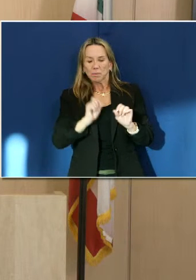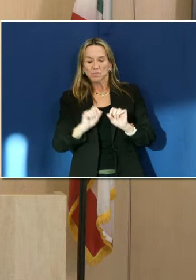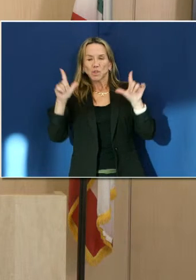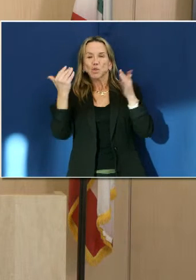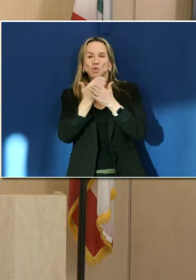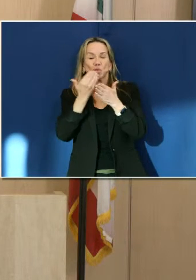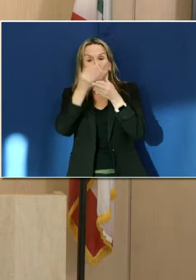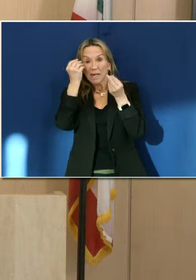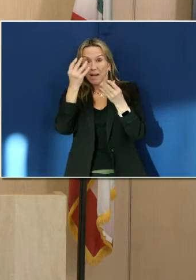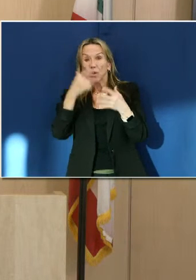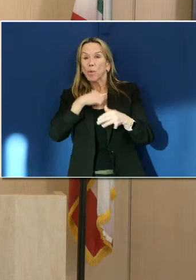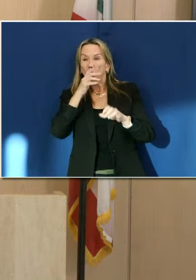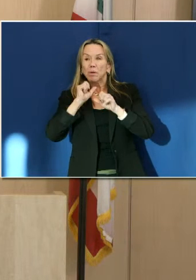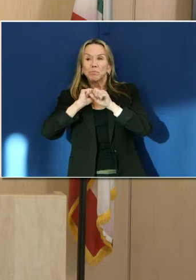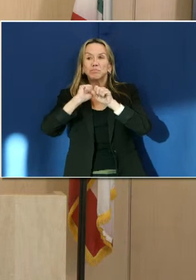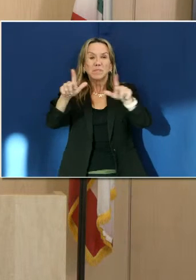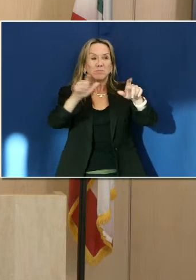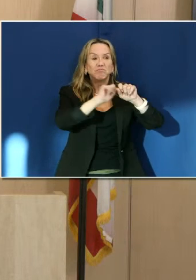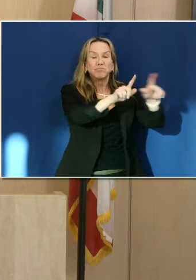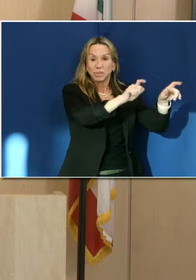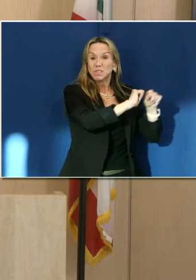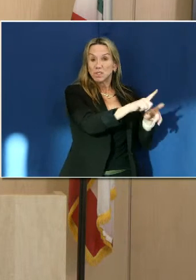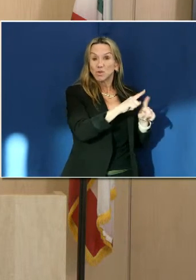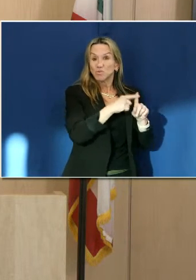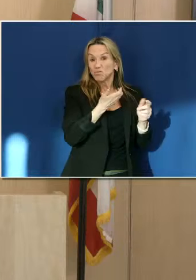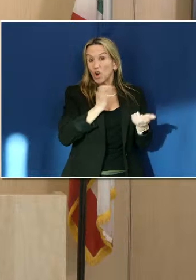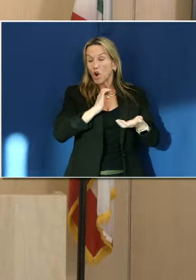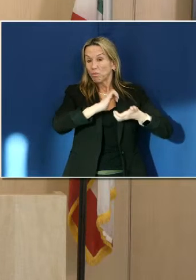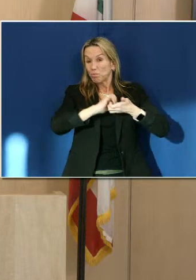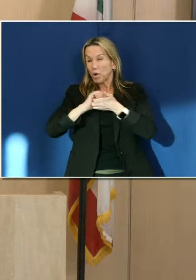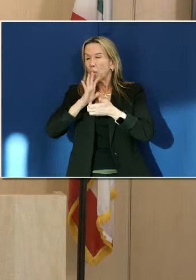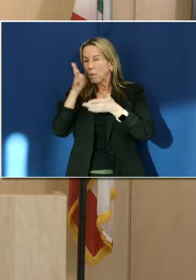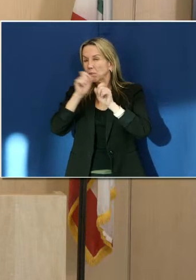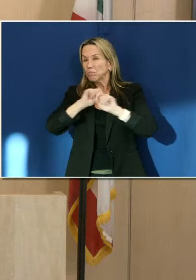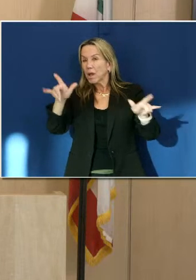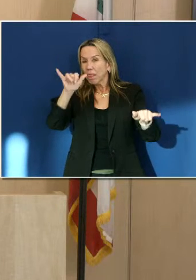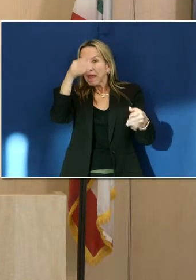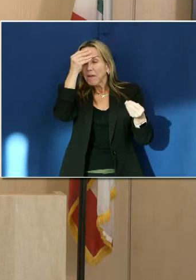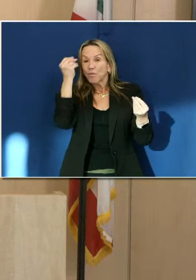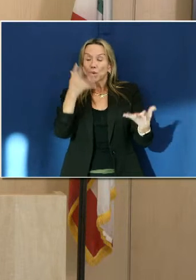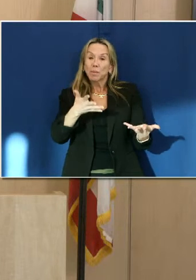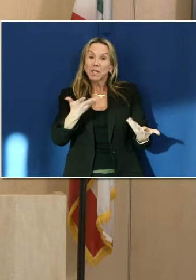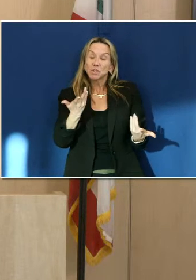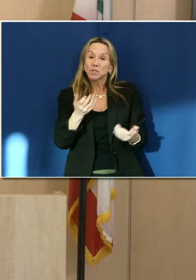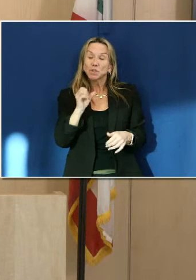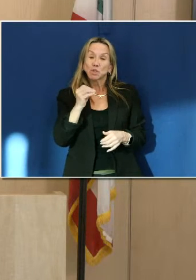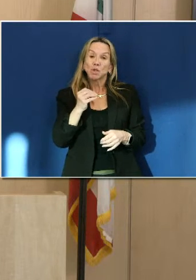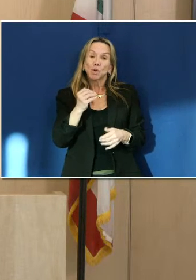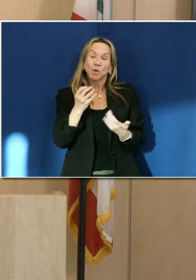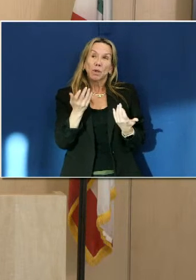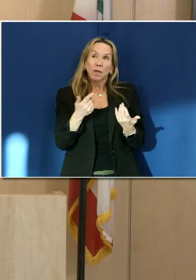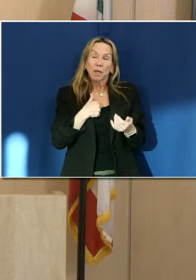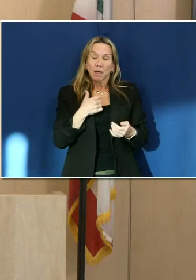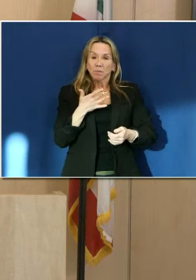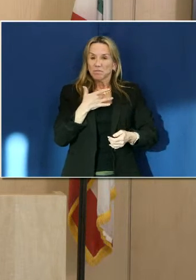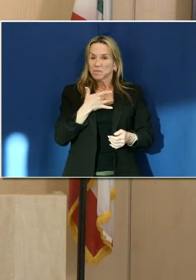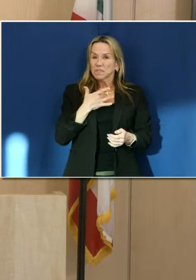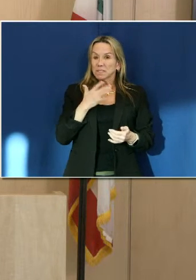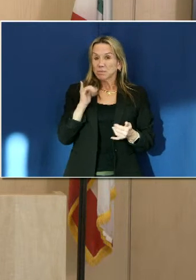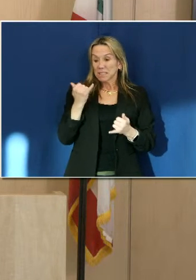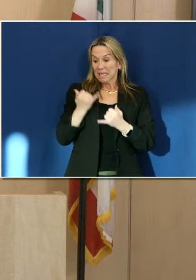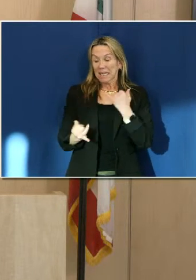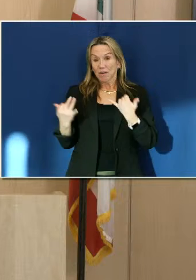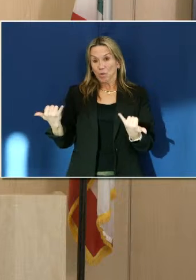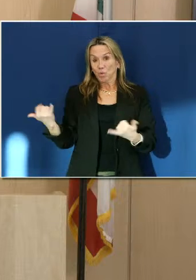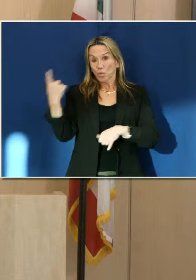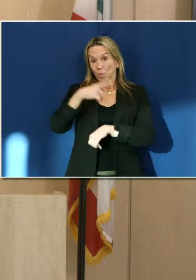of our sector partners and getting the information out. So, and probably it will be included in our end of the